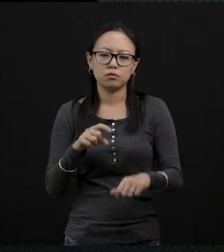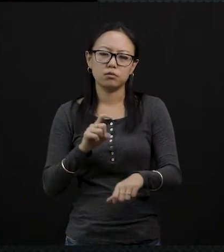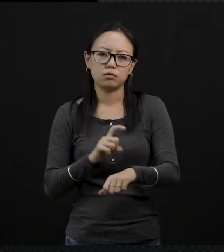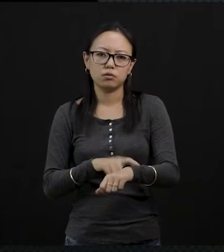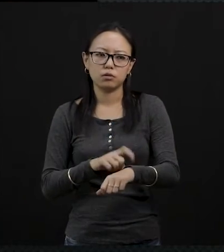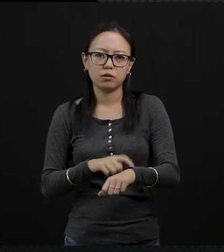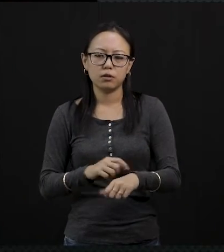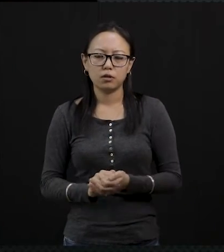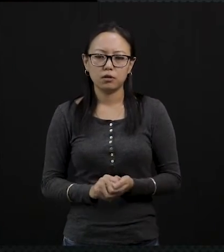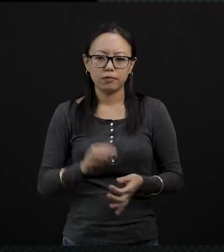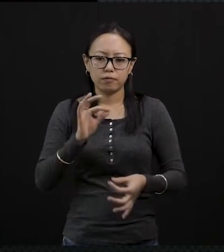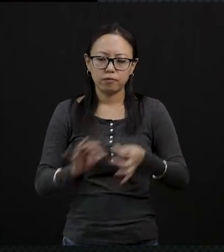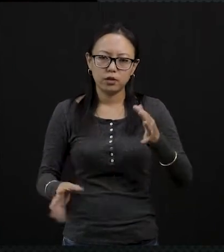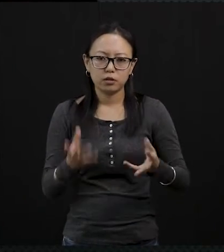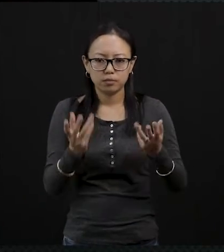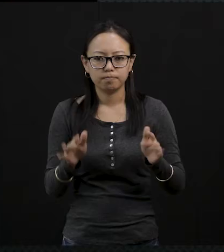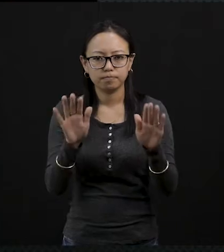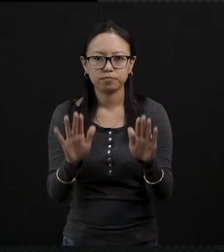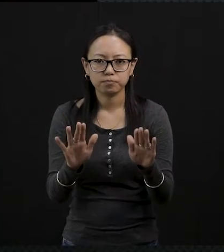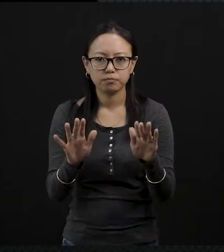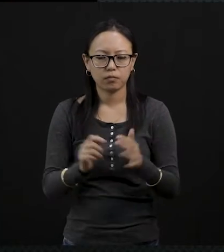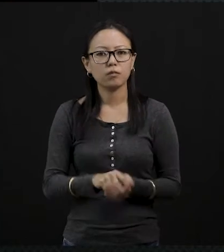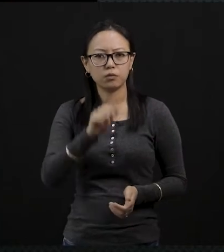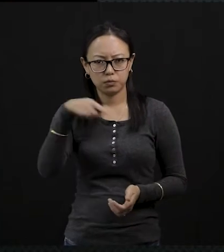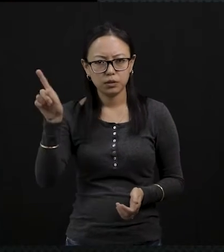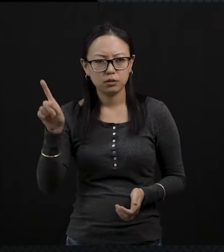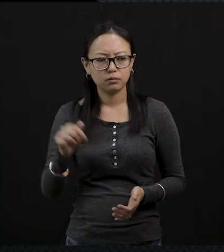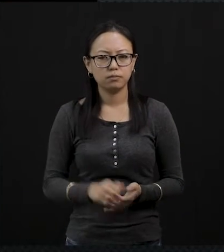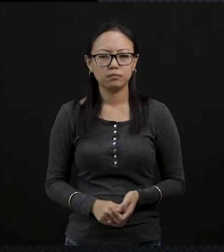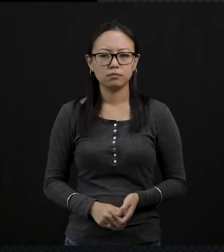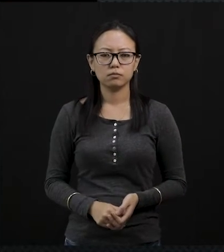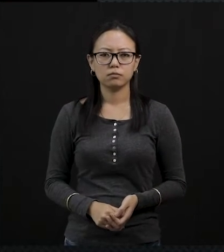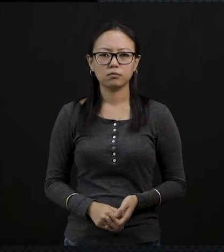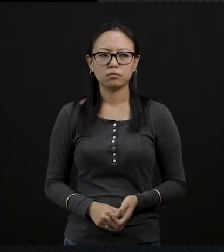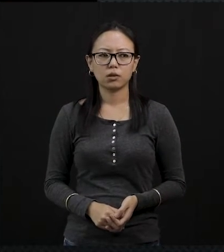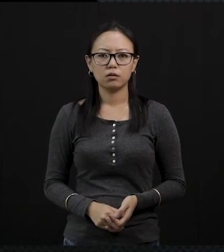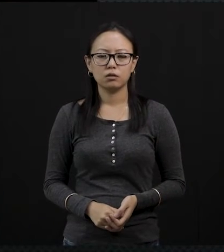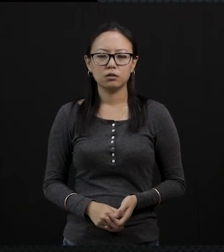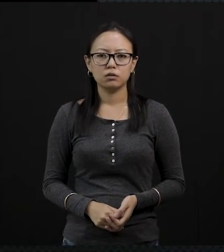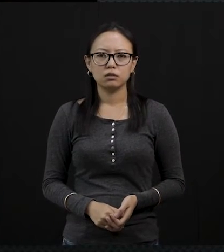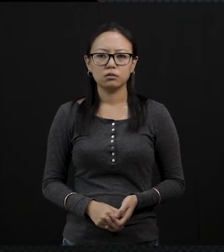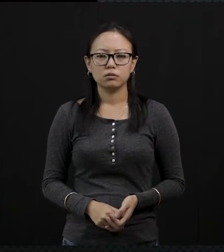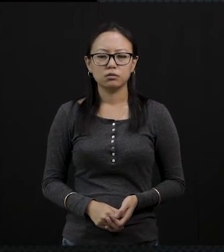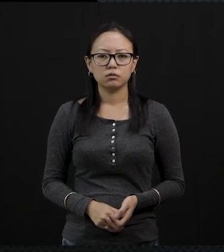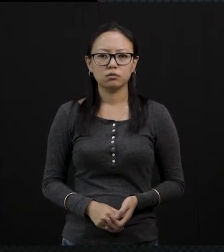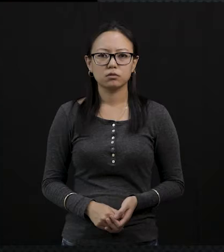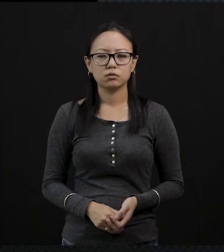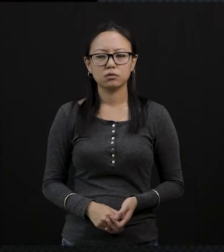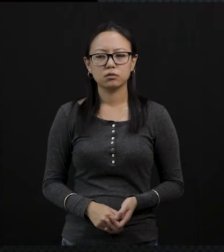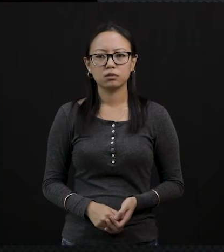cold, we have to keep our body warm, right, my dear students? So in order to do that, we